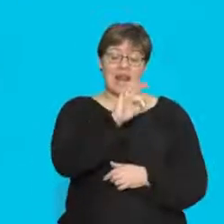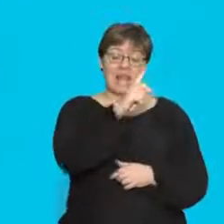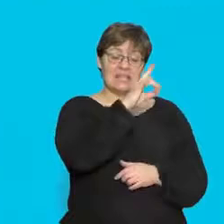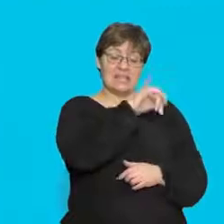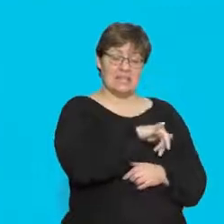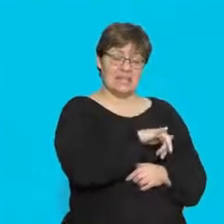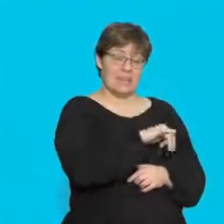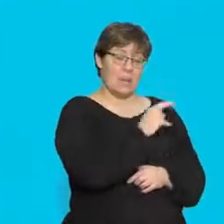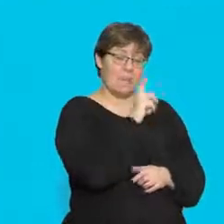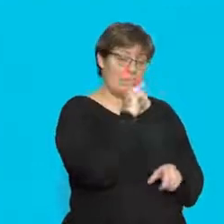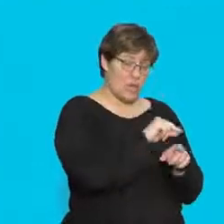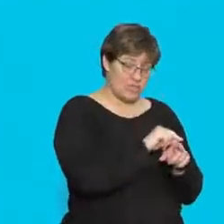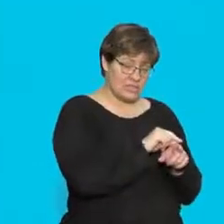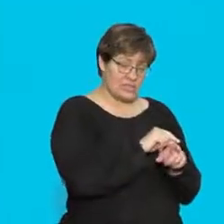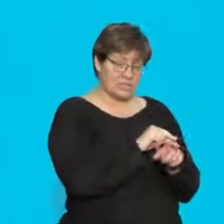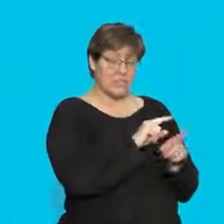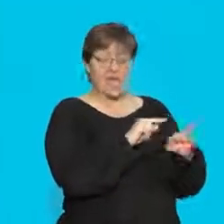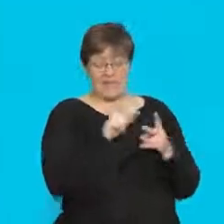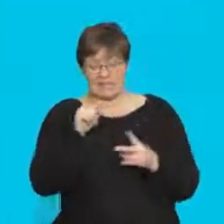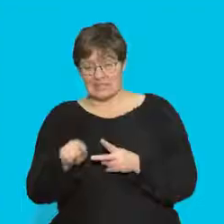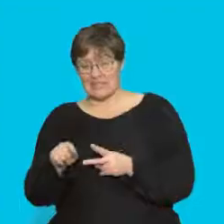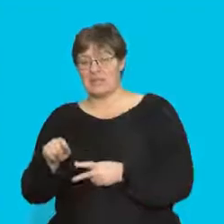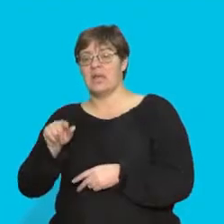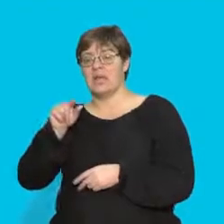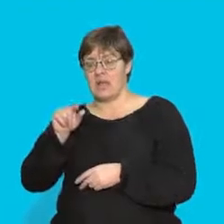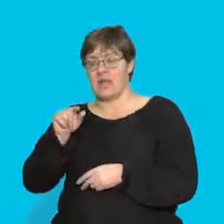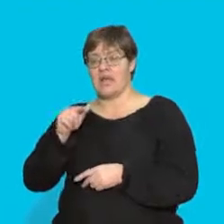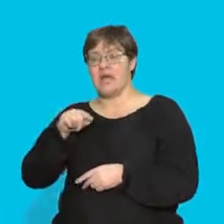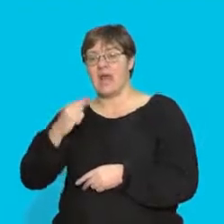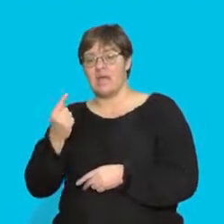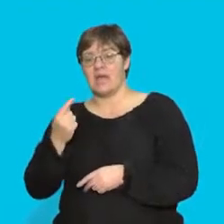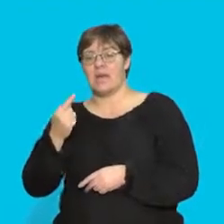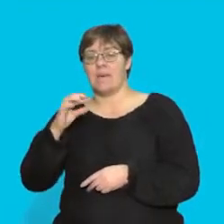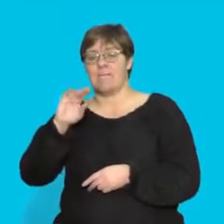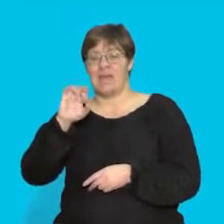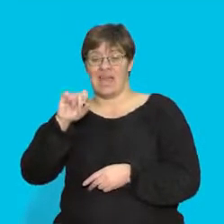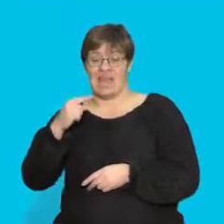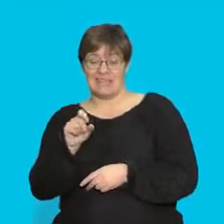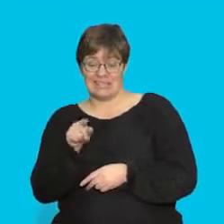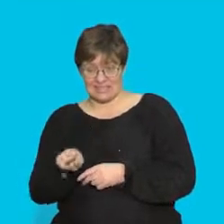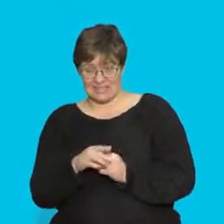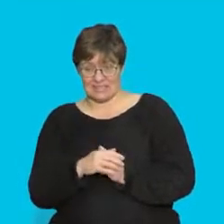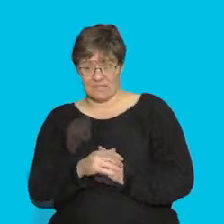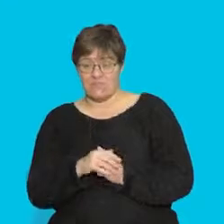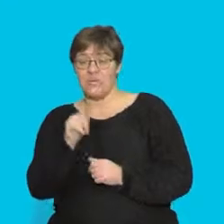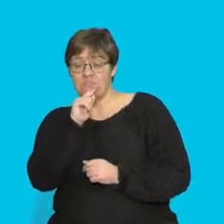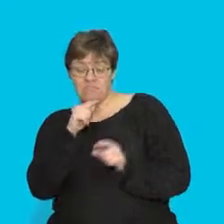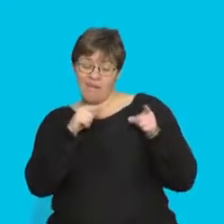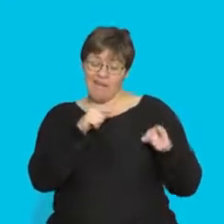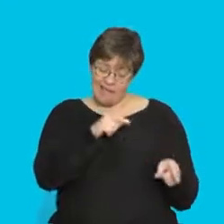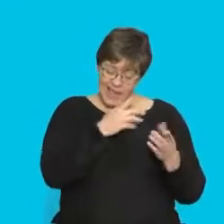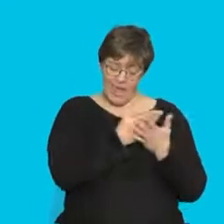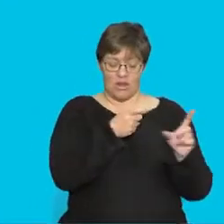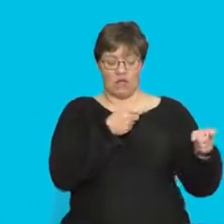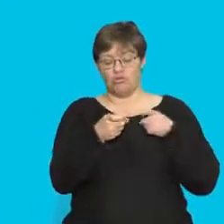between ladybird beetles and aphid bugs. And these farmers' best friends